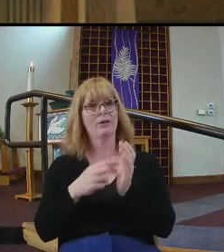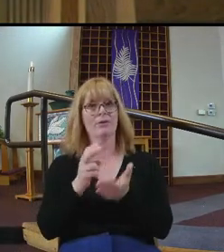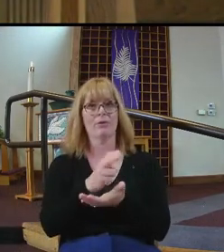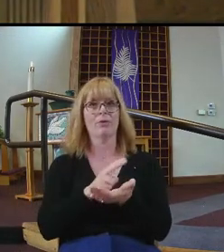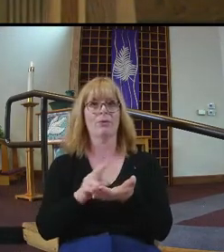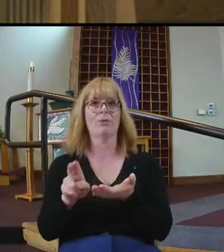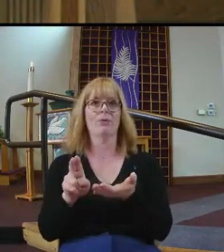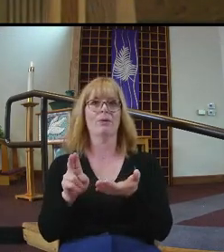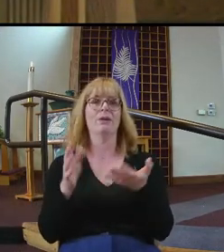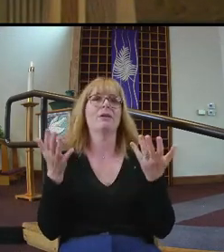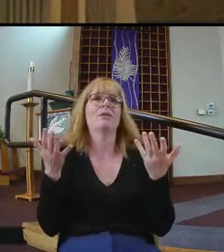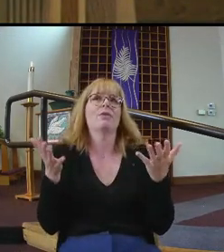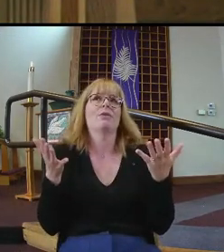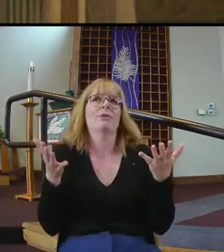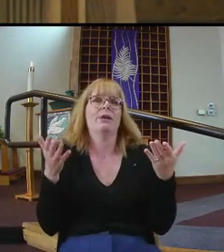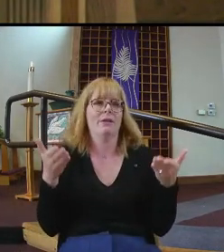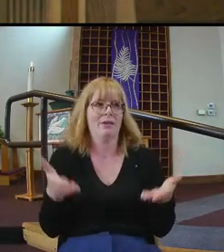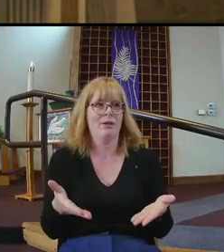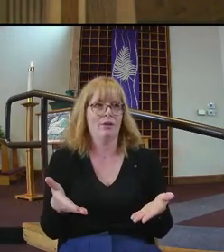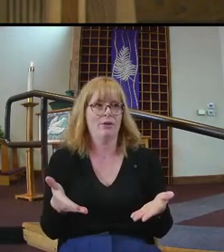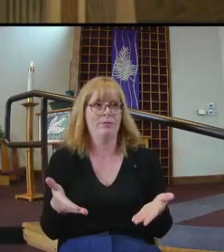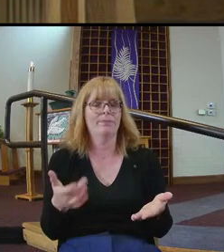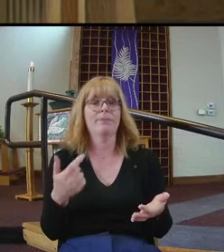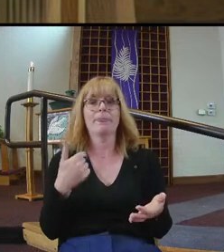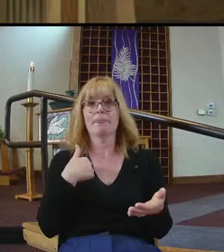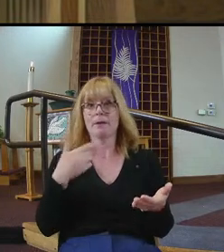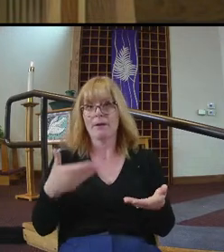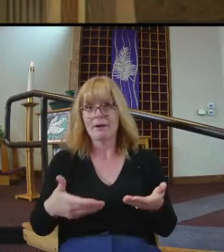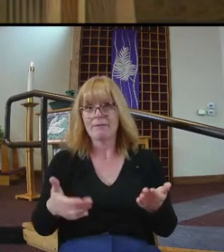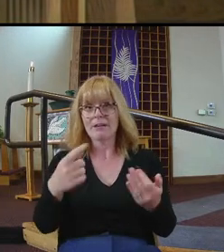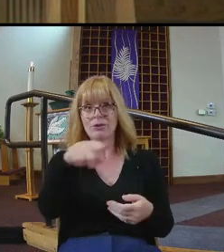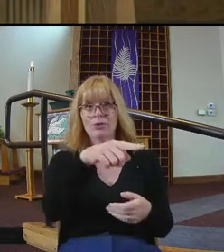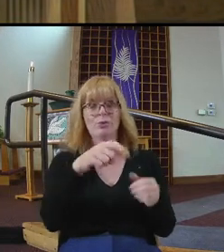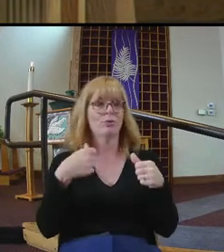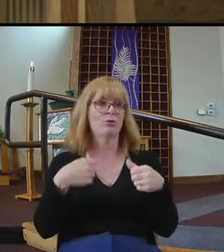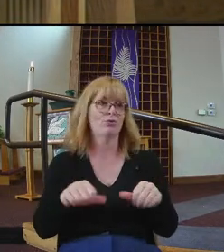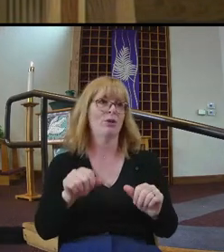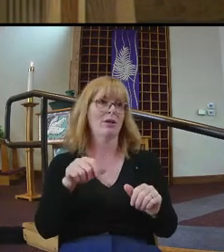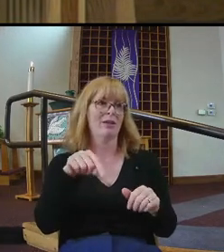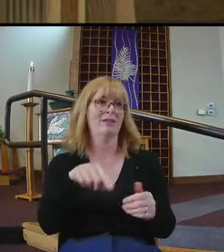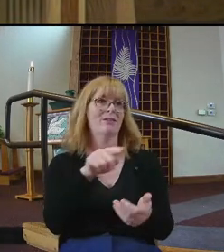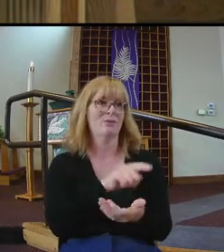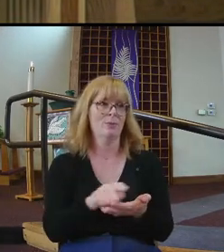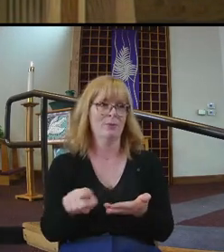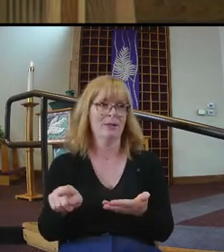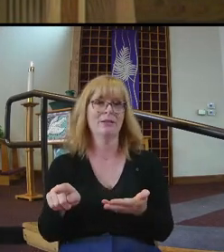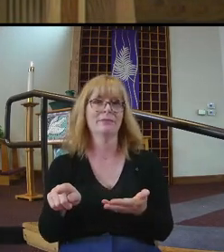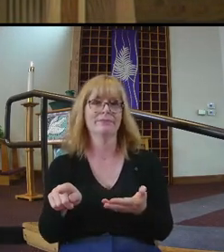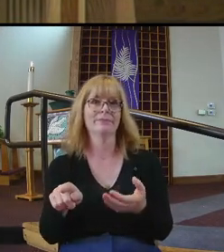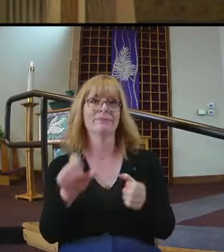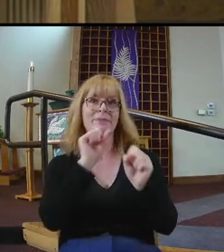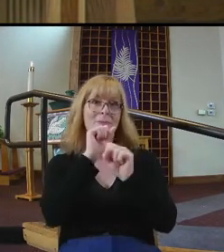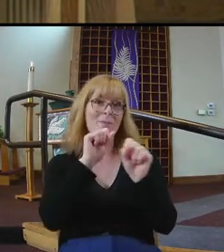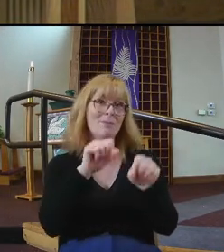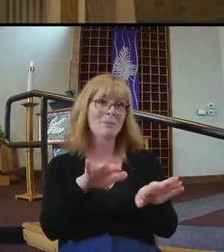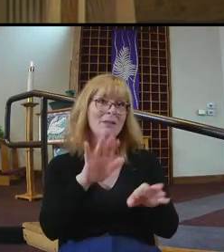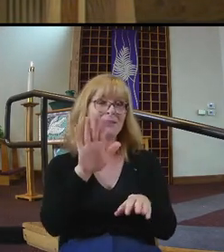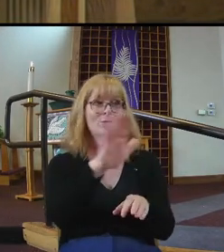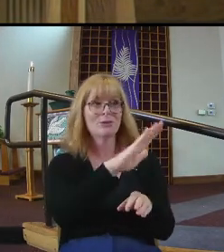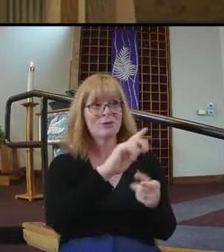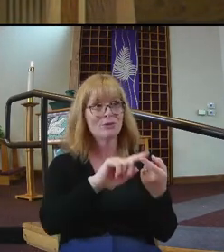is already there. So I invite you to give it a try this week. Bless your